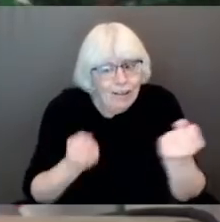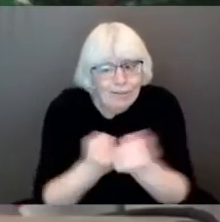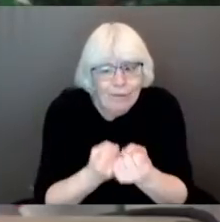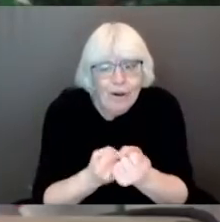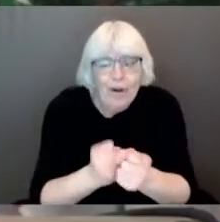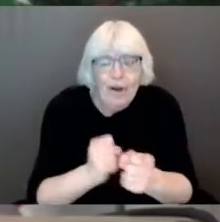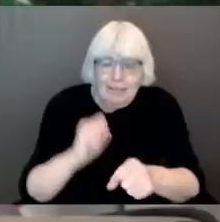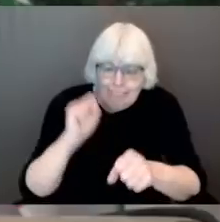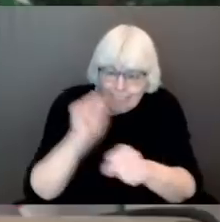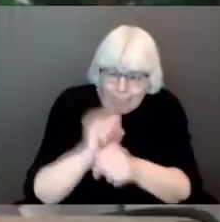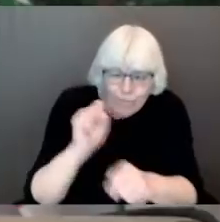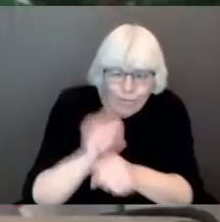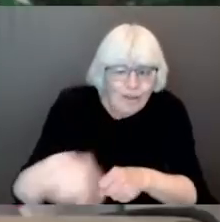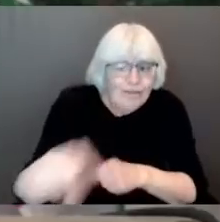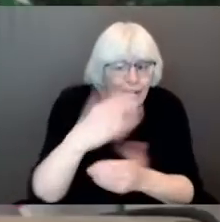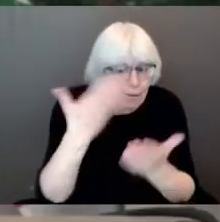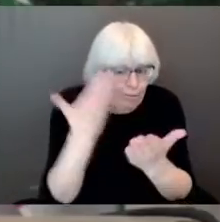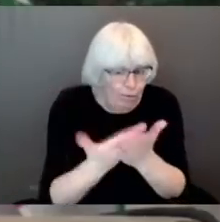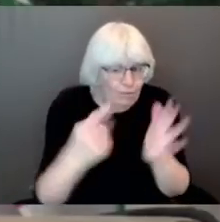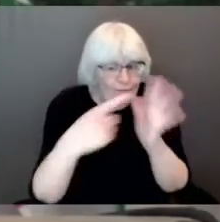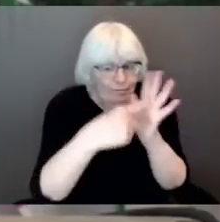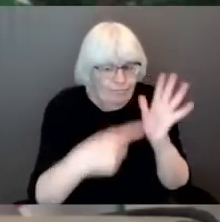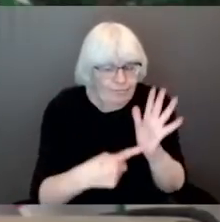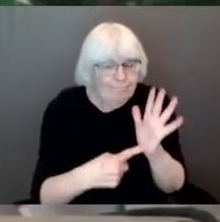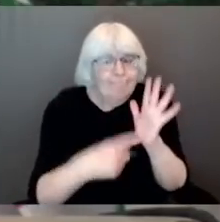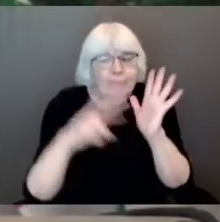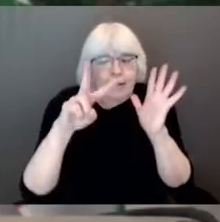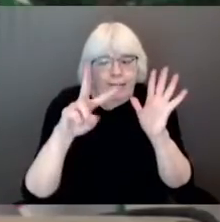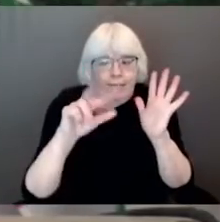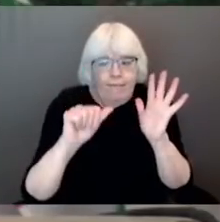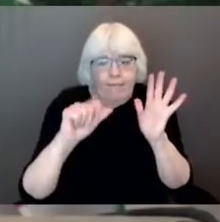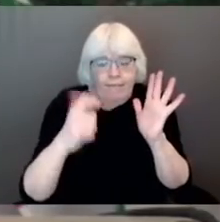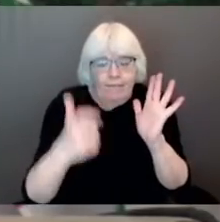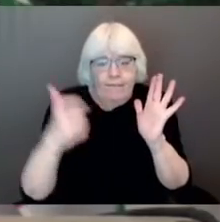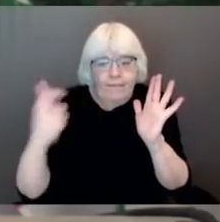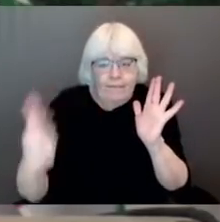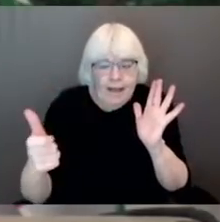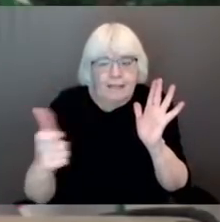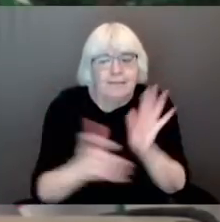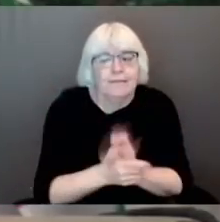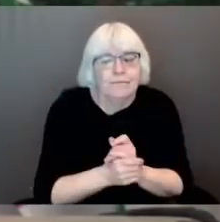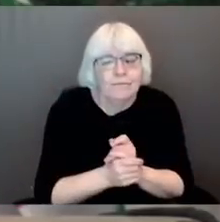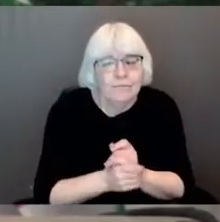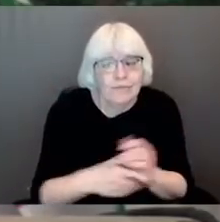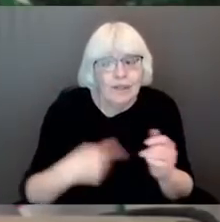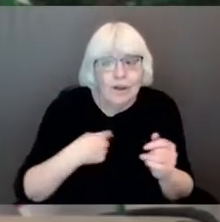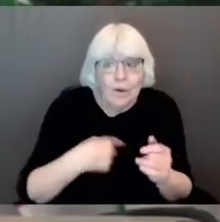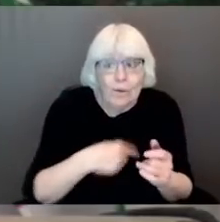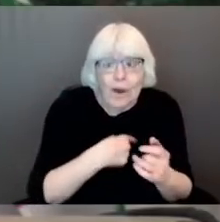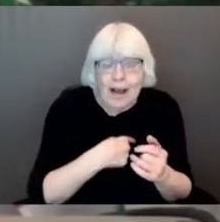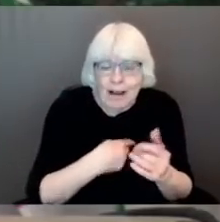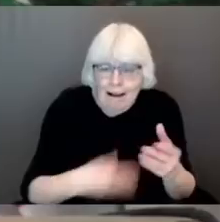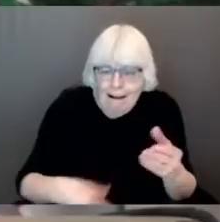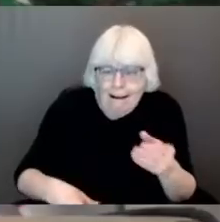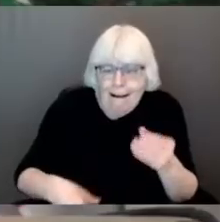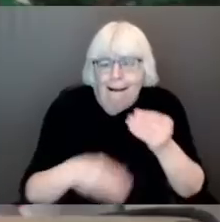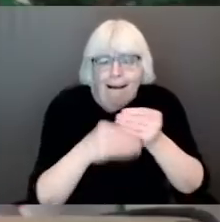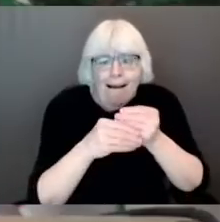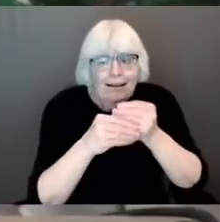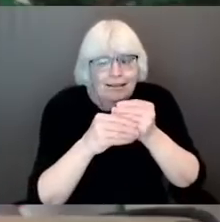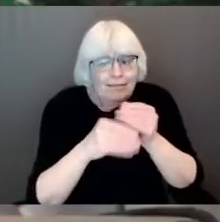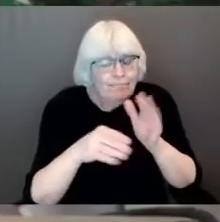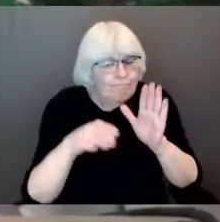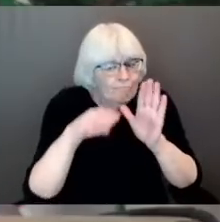our province. Like all of the steps that we have made in this journey together, we will go day by day, we